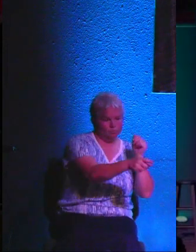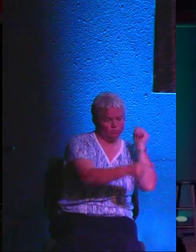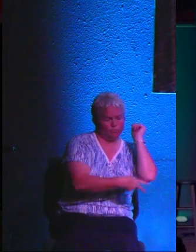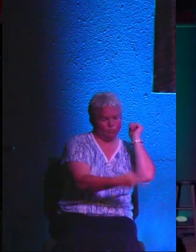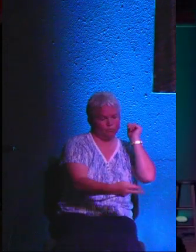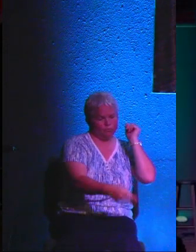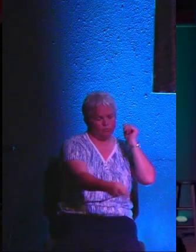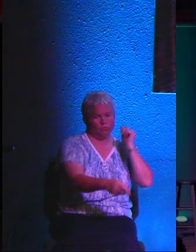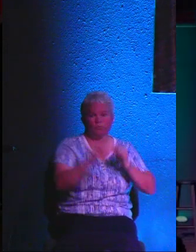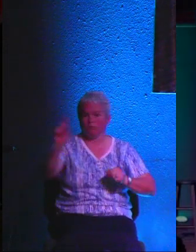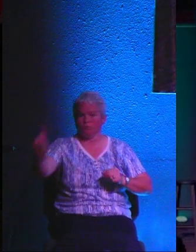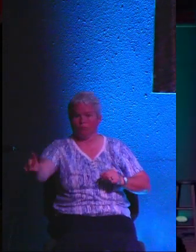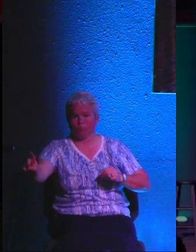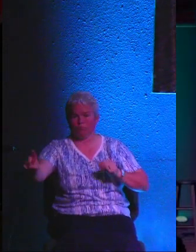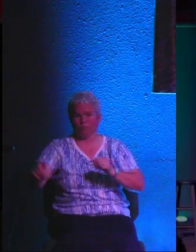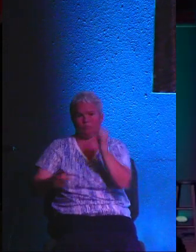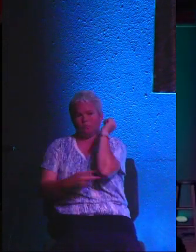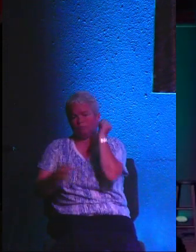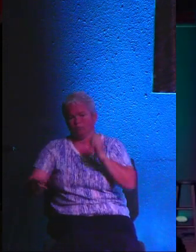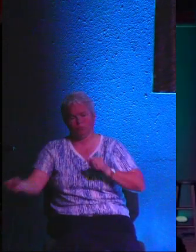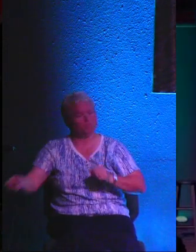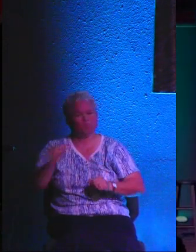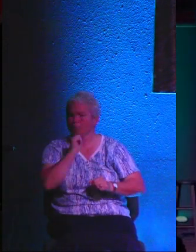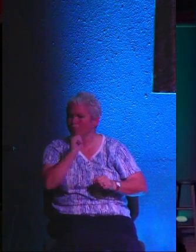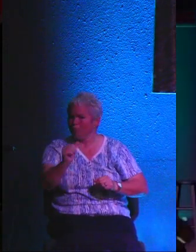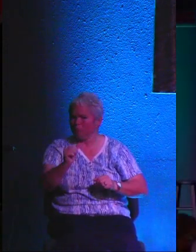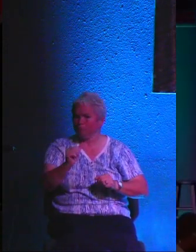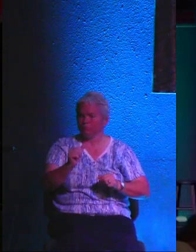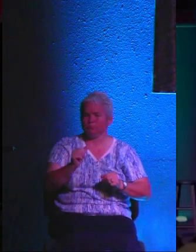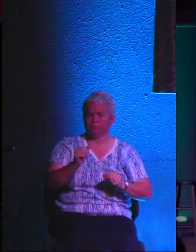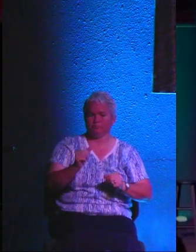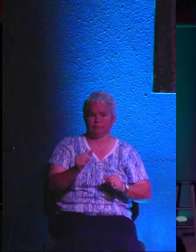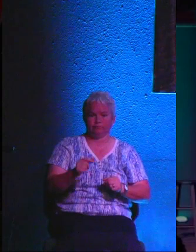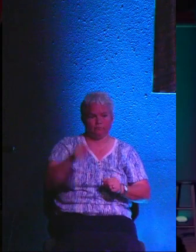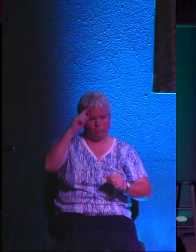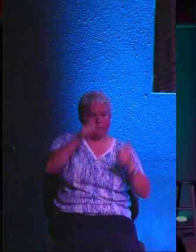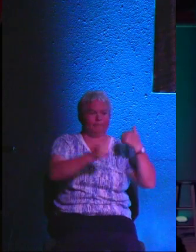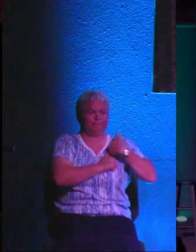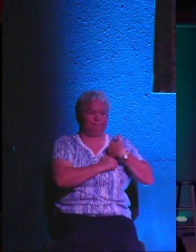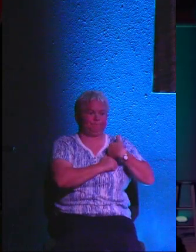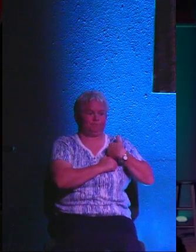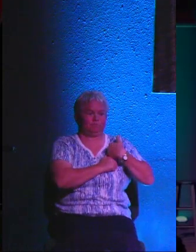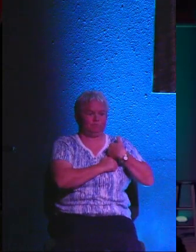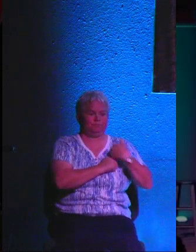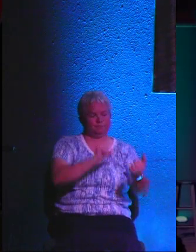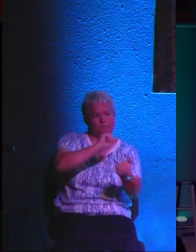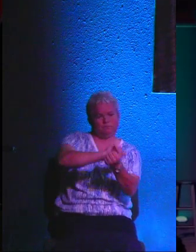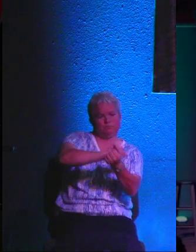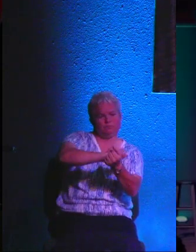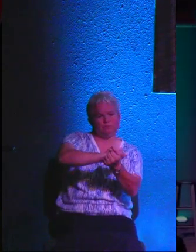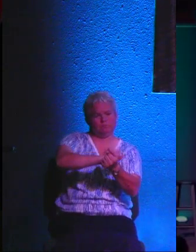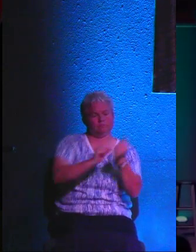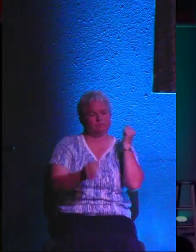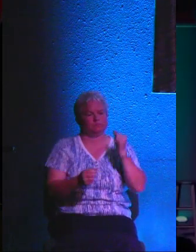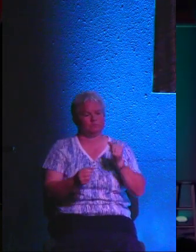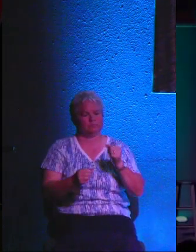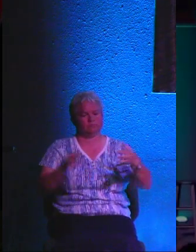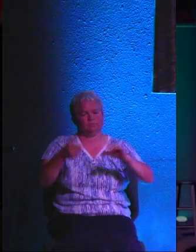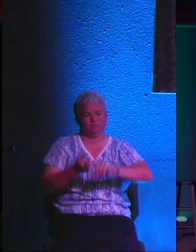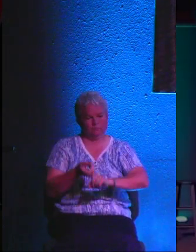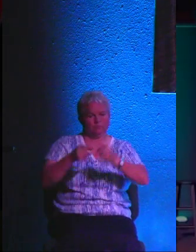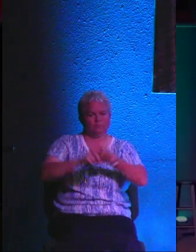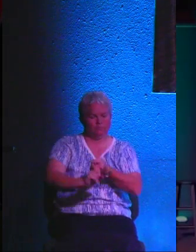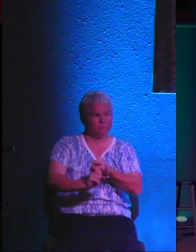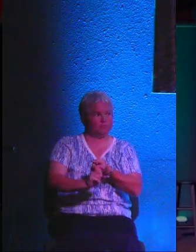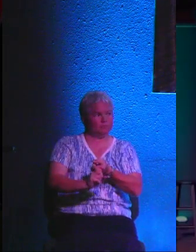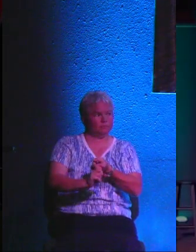fail you or the one thing that's not going to fail you? Because here's the deal. Government's going to fail you. Your job's going to fail you. Your